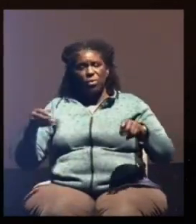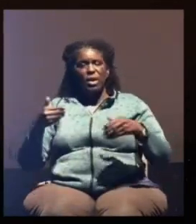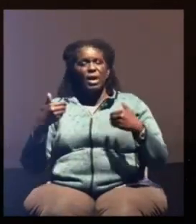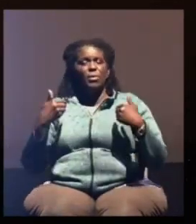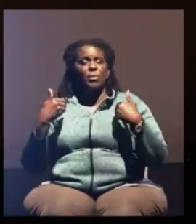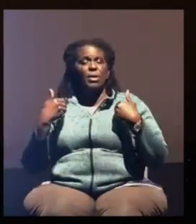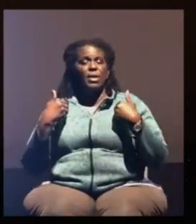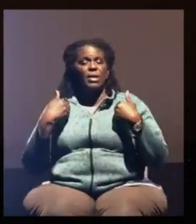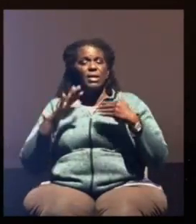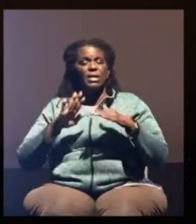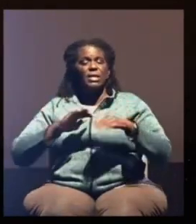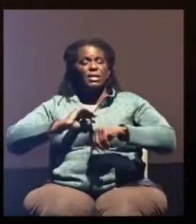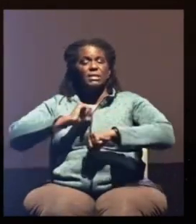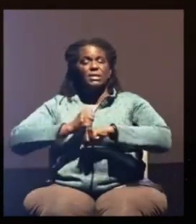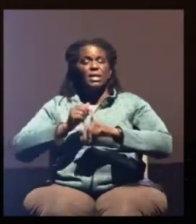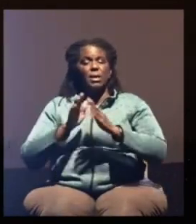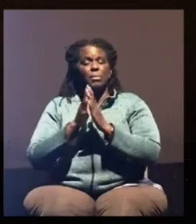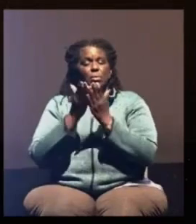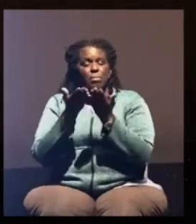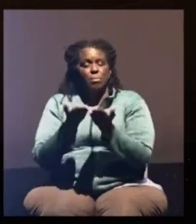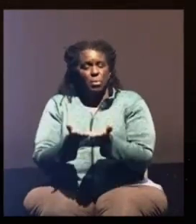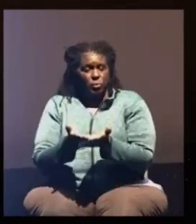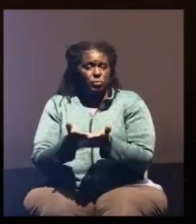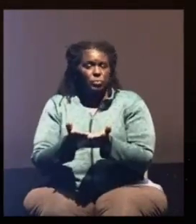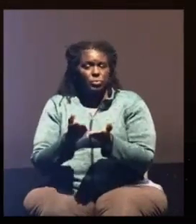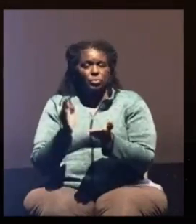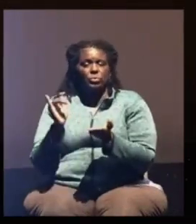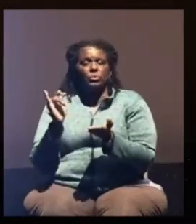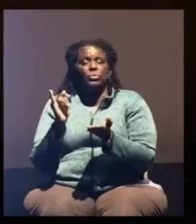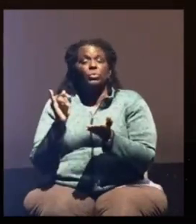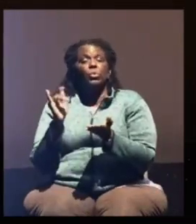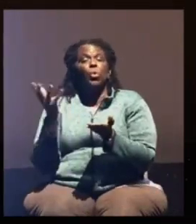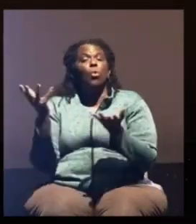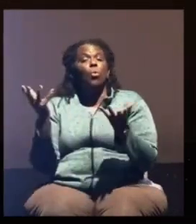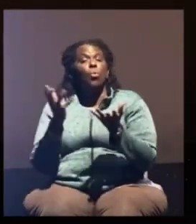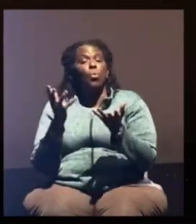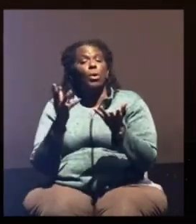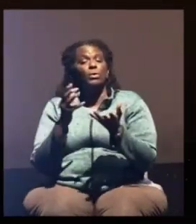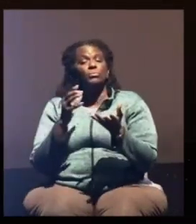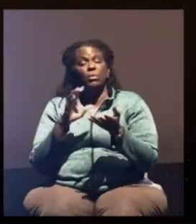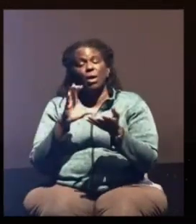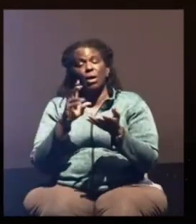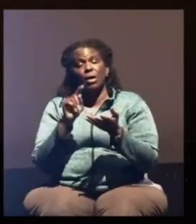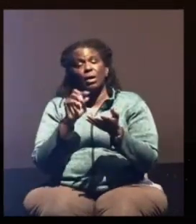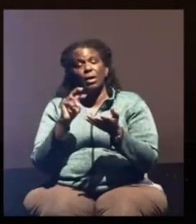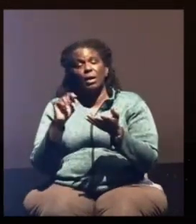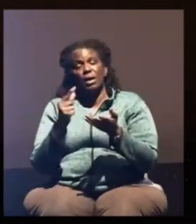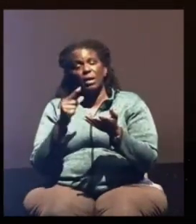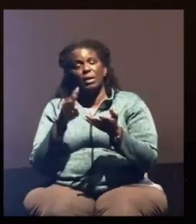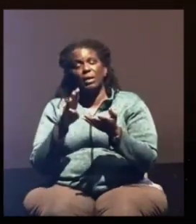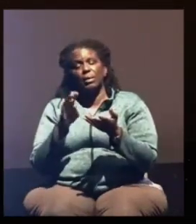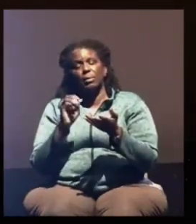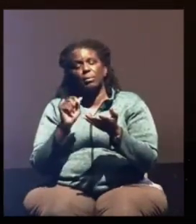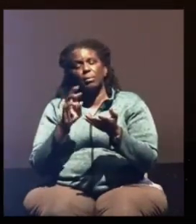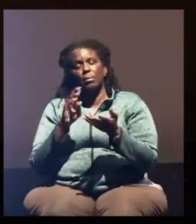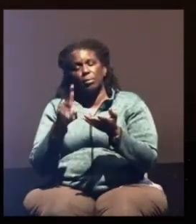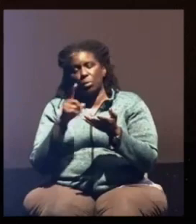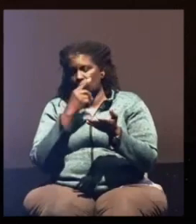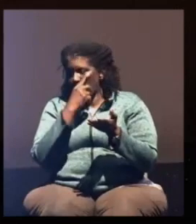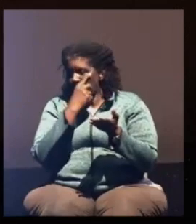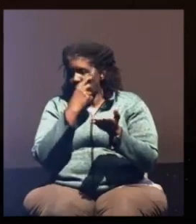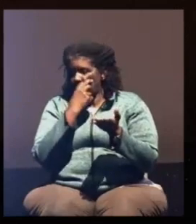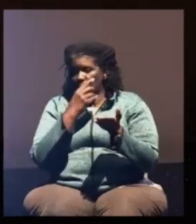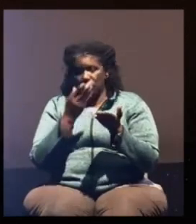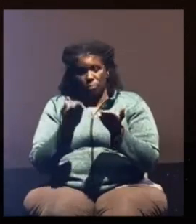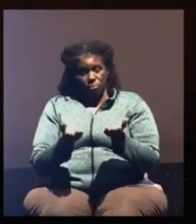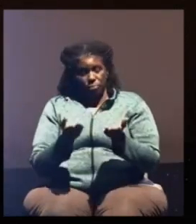cutting board were dark from the ebonizing hand oils that he would use every day. Growing up, this was what a desk